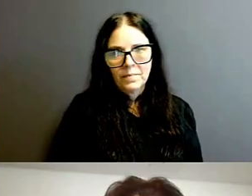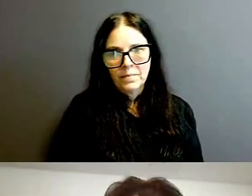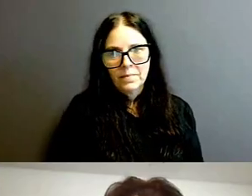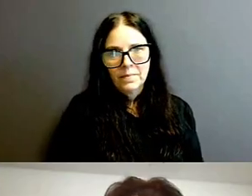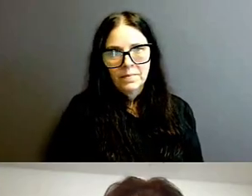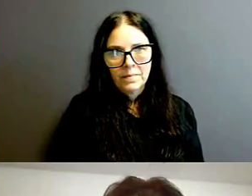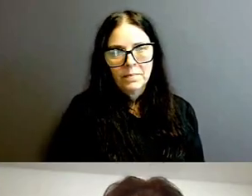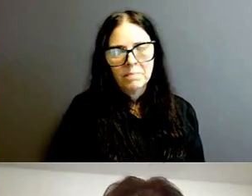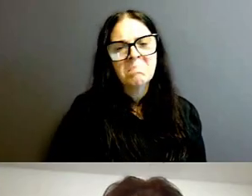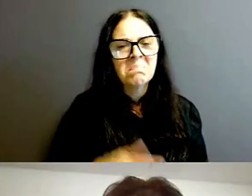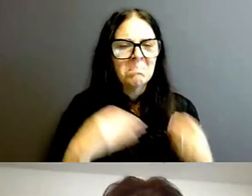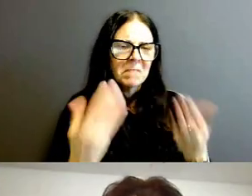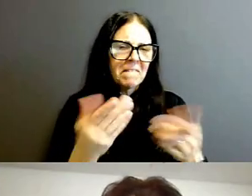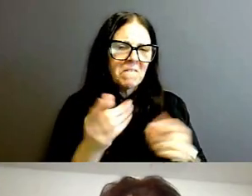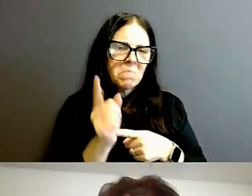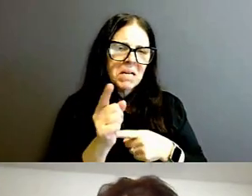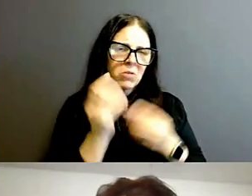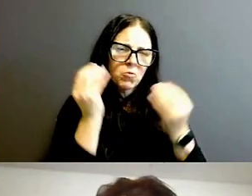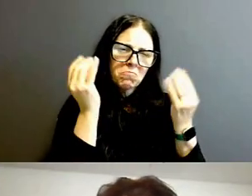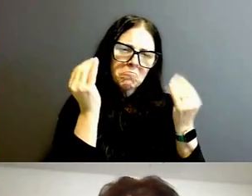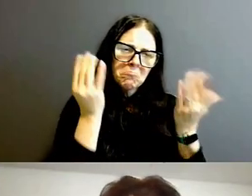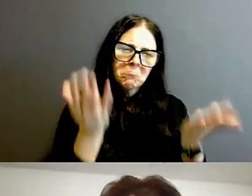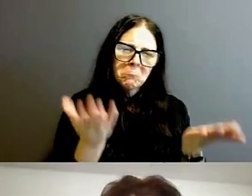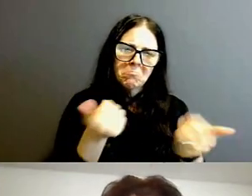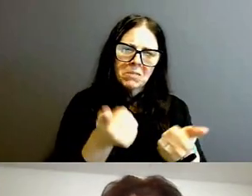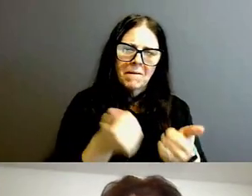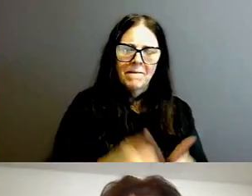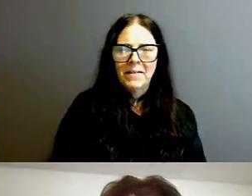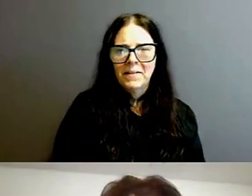Let's reflect for a few minutes.